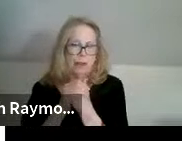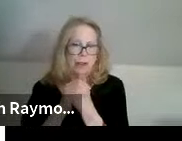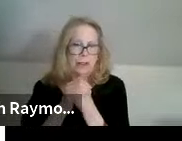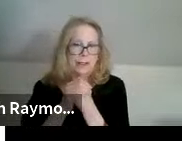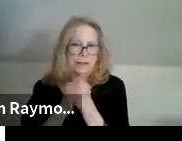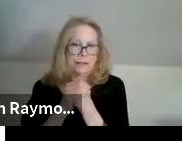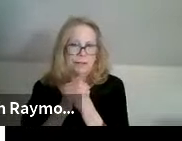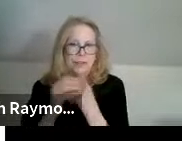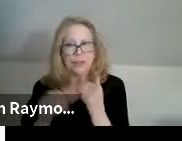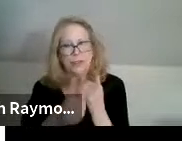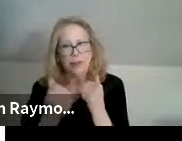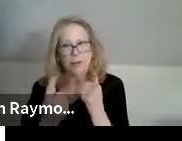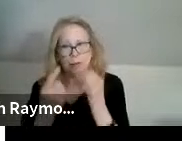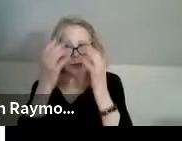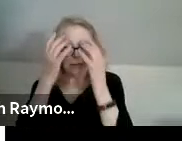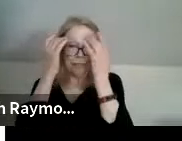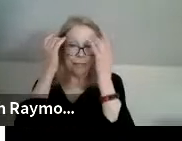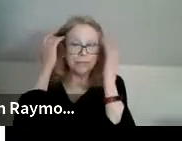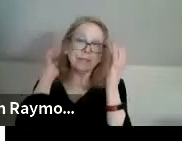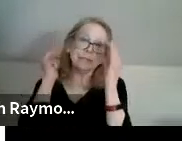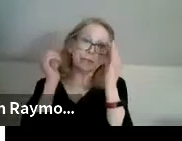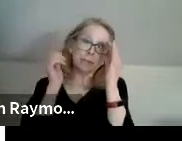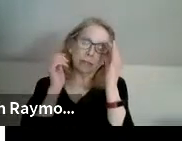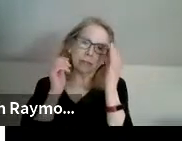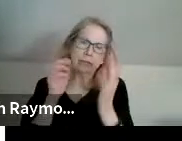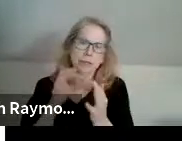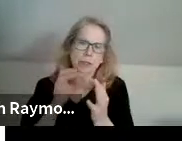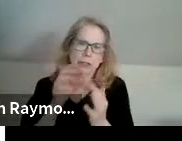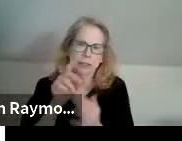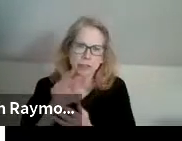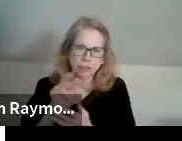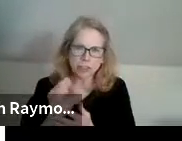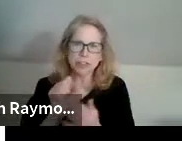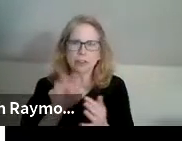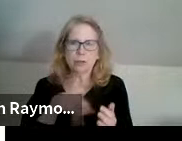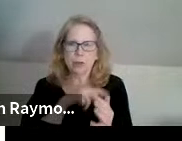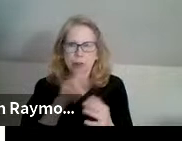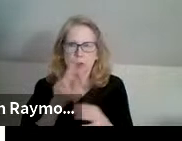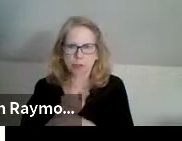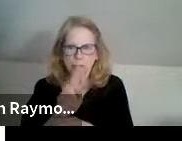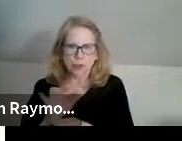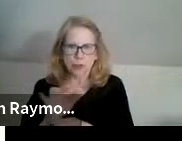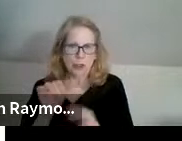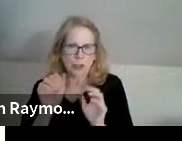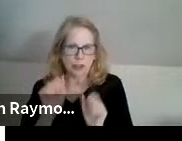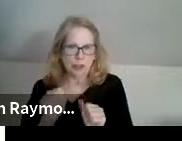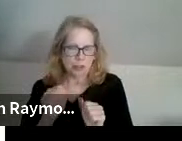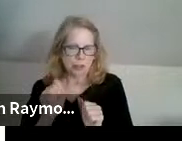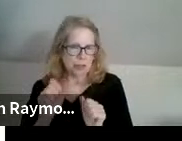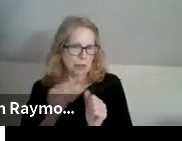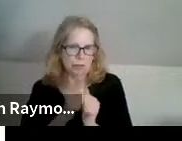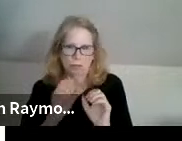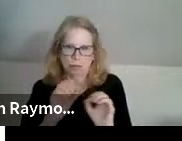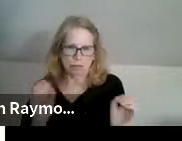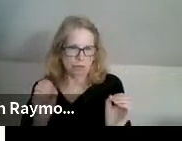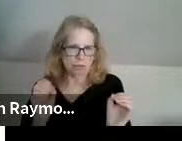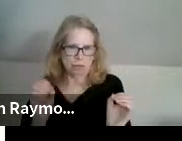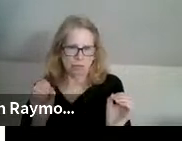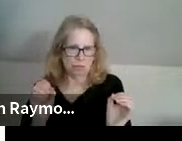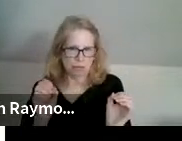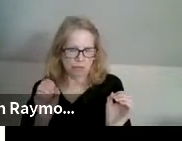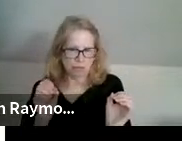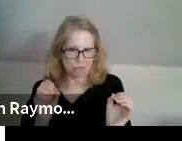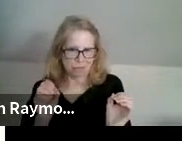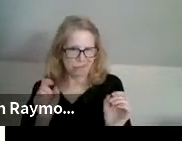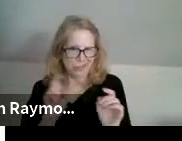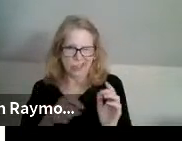And then another one, devices for personal use within controls that are audibly discernible without activation and operable by touch shall not